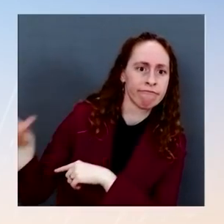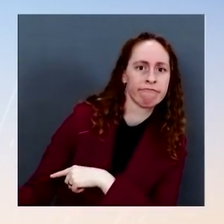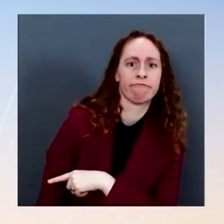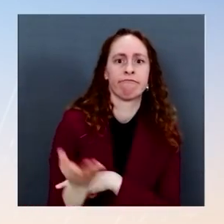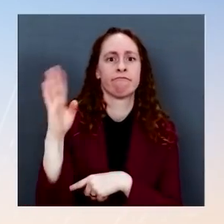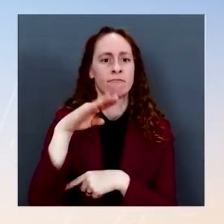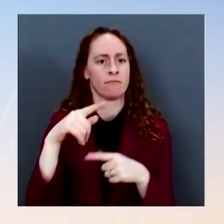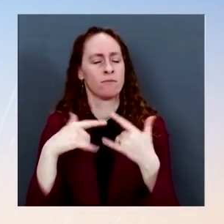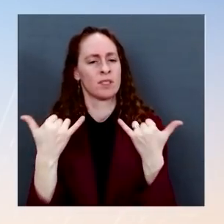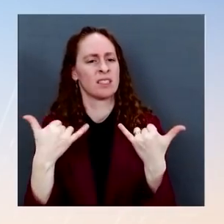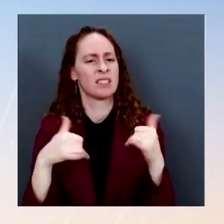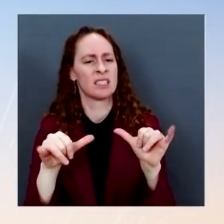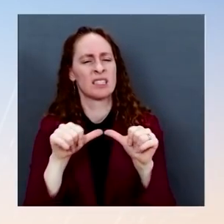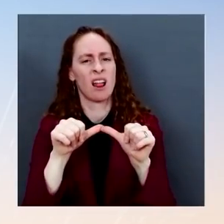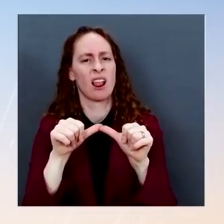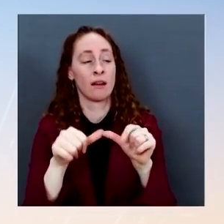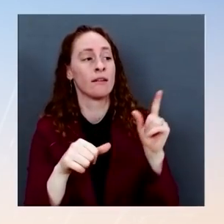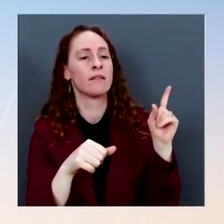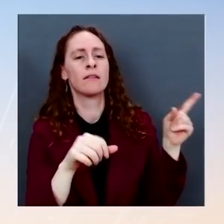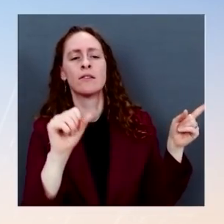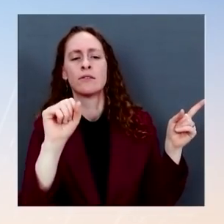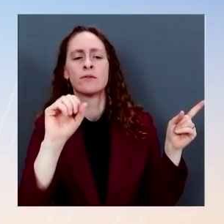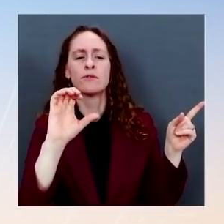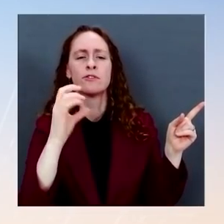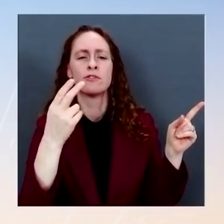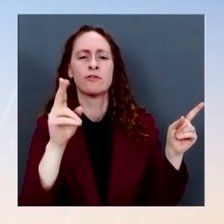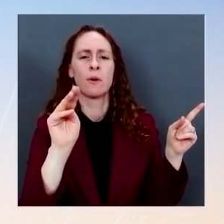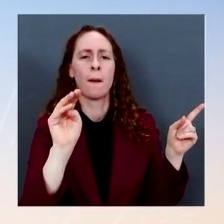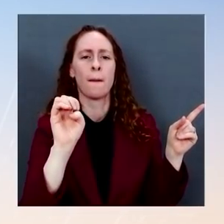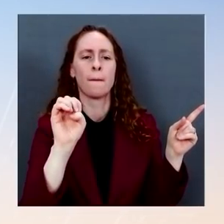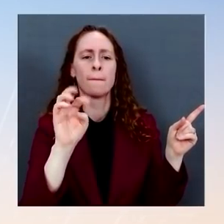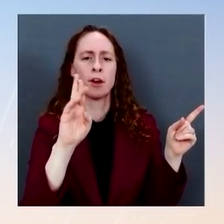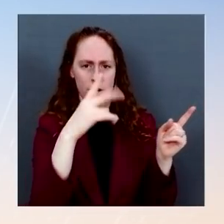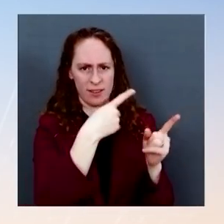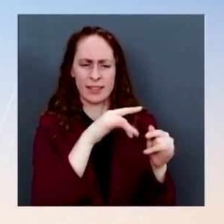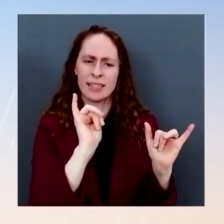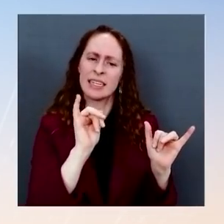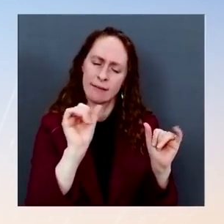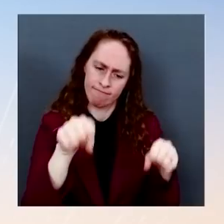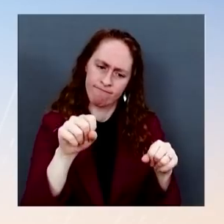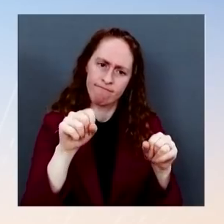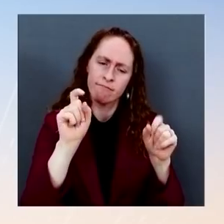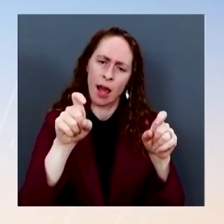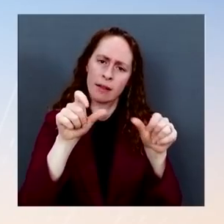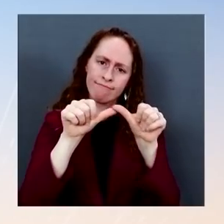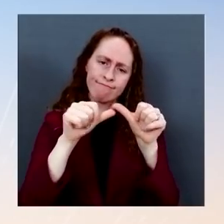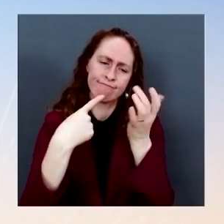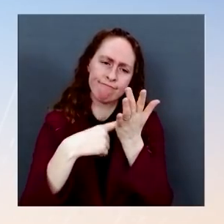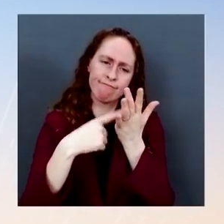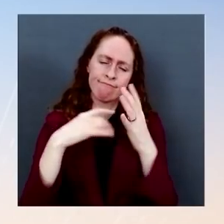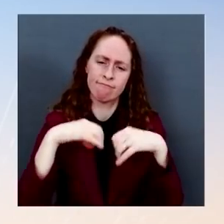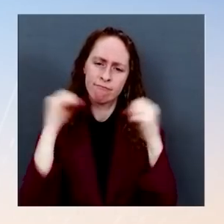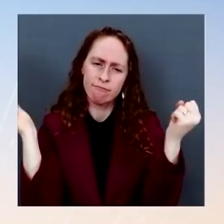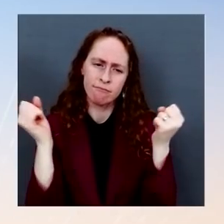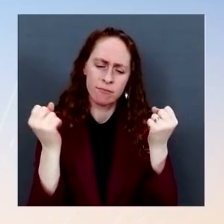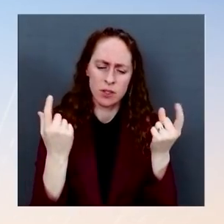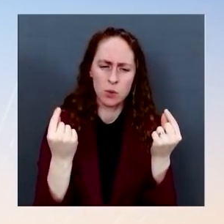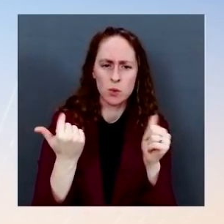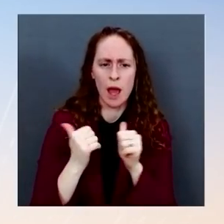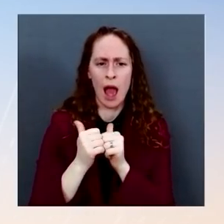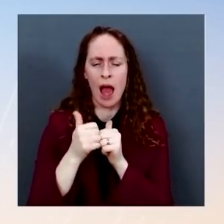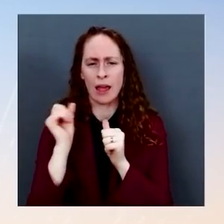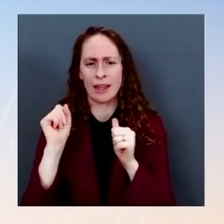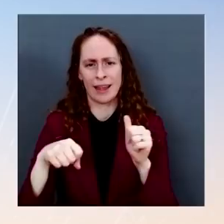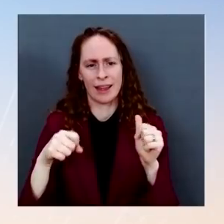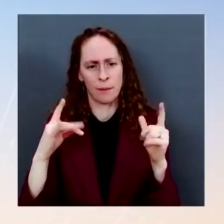team on the path forward in January. Go ahead. So two, one on COVID and one on Build Back Better.